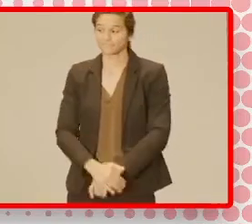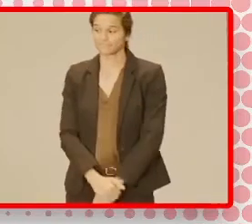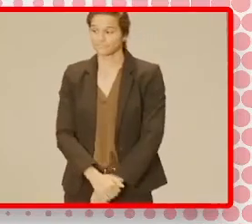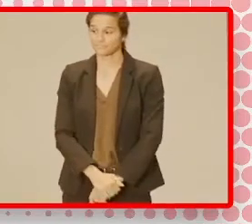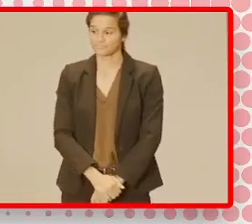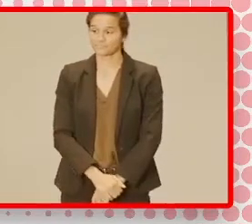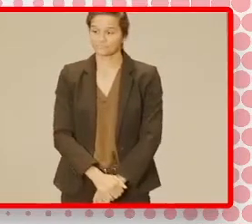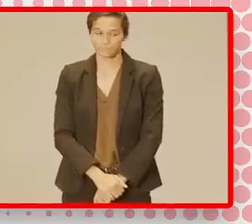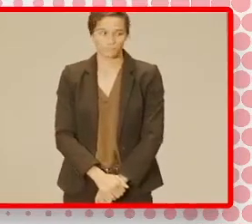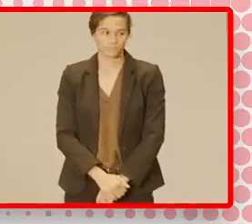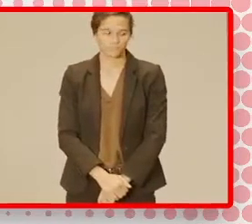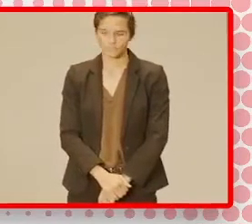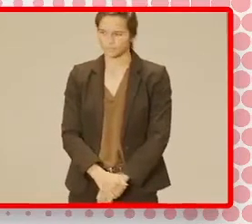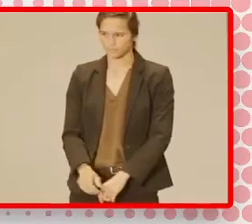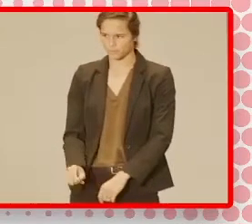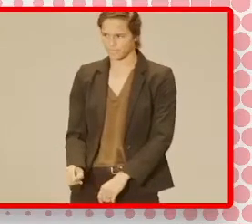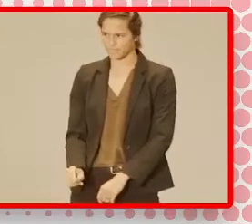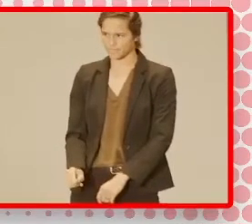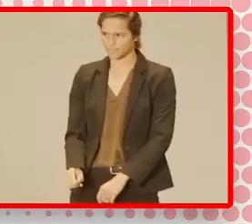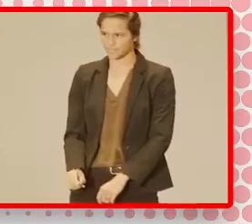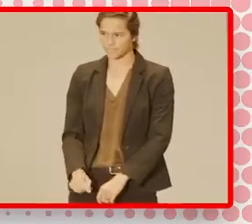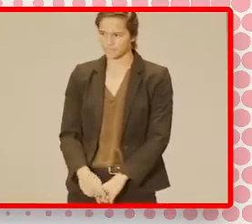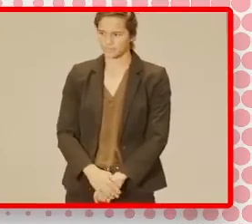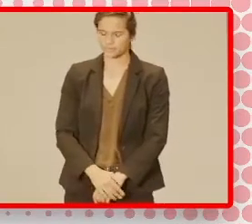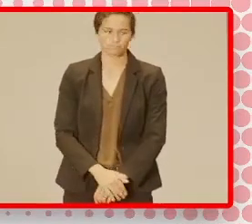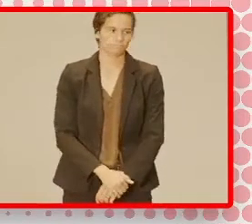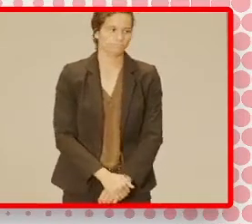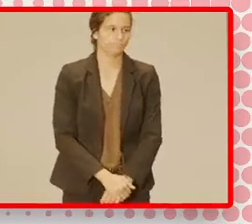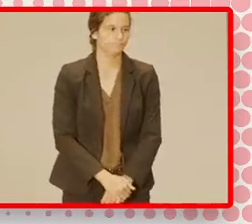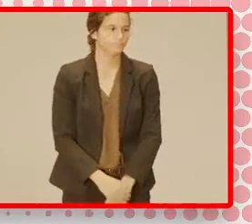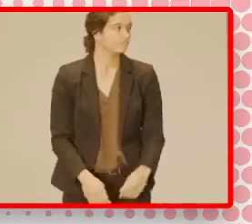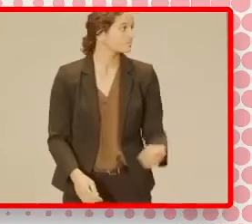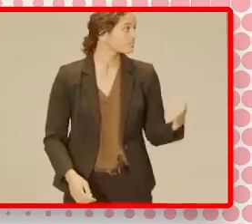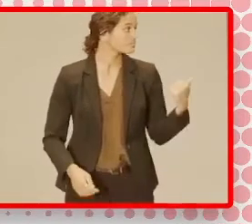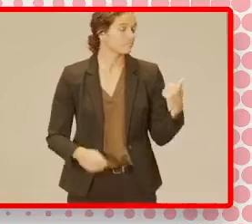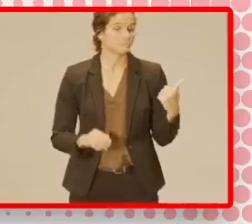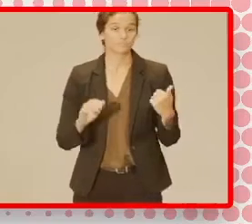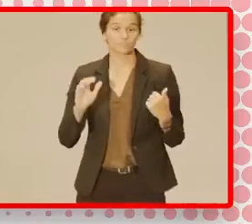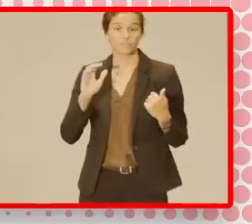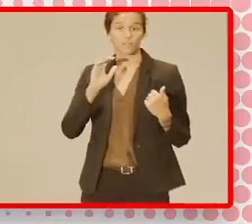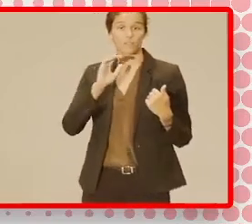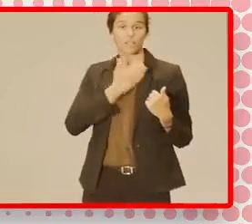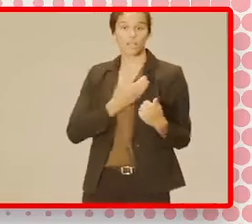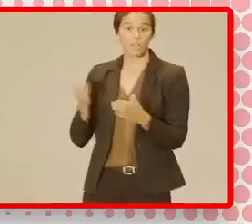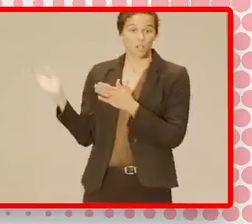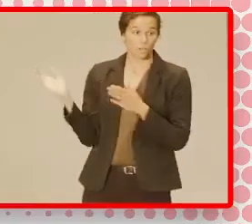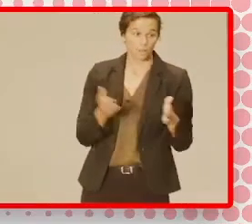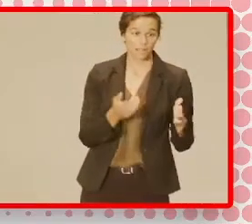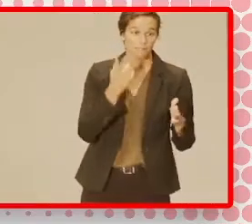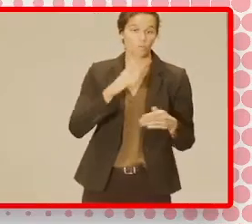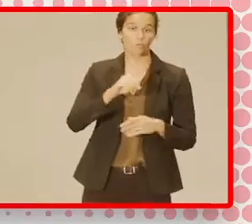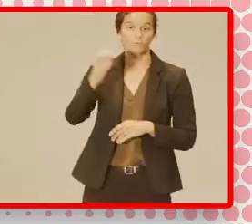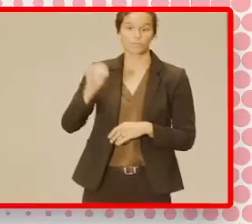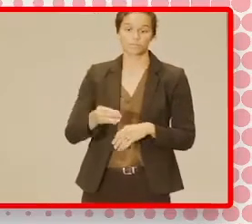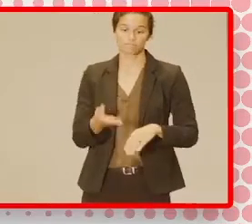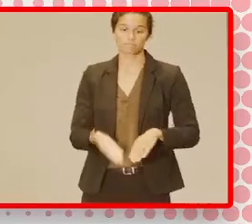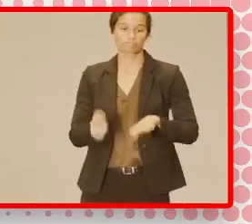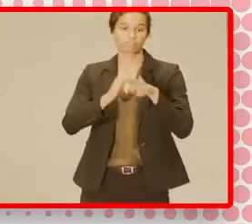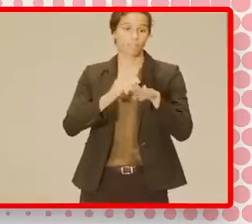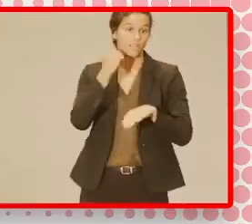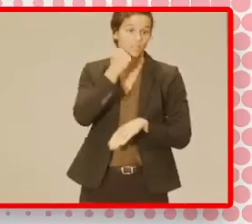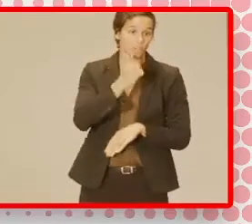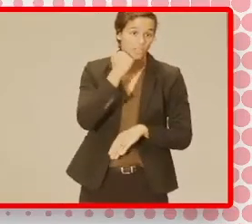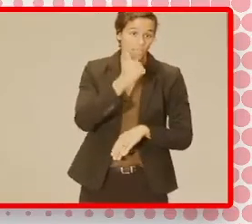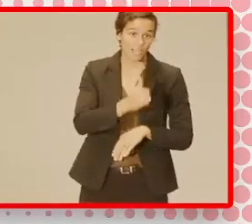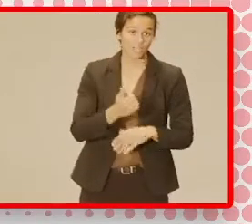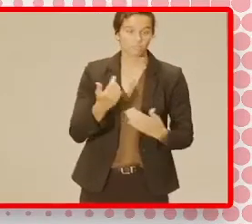I follow a plan to get 1% better each day. So what is that behind